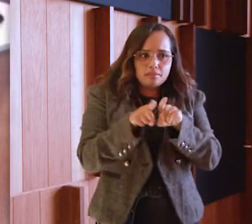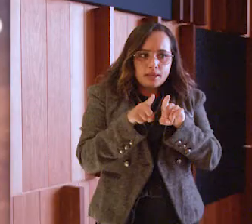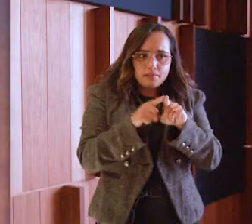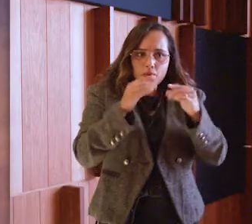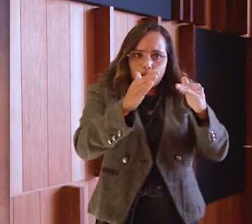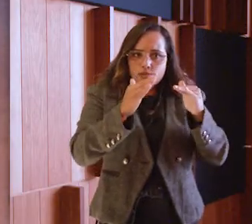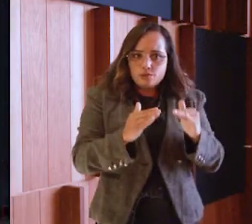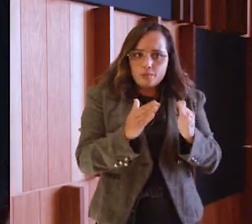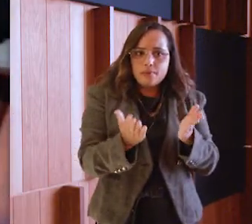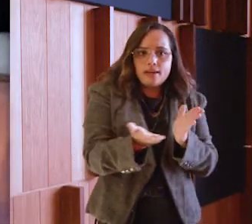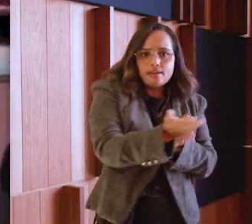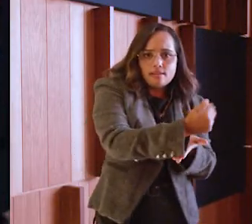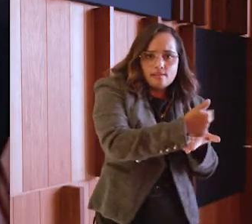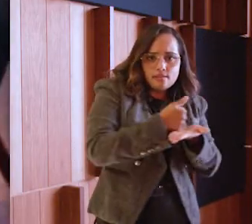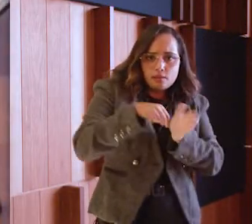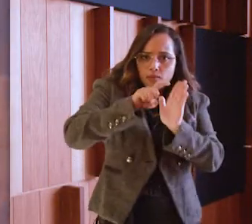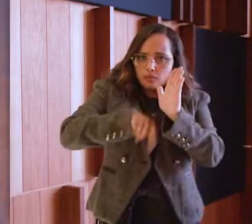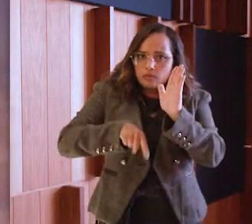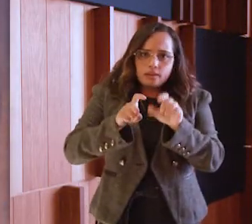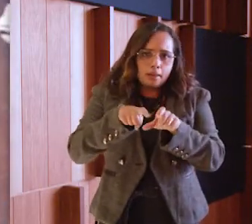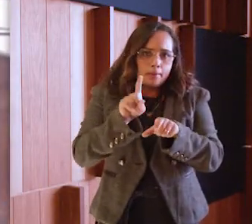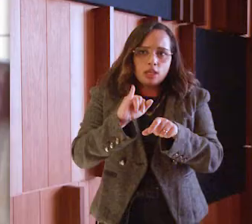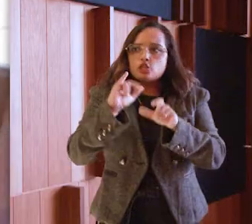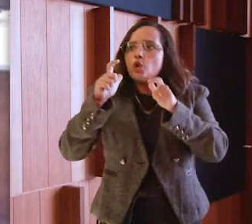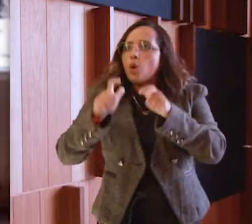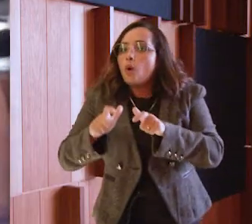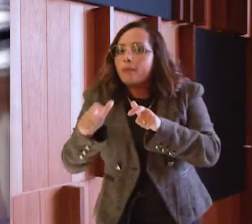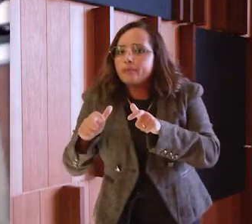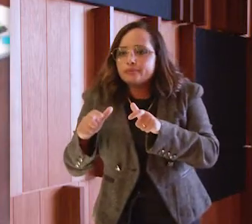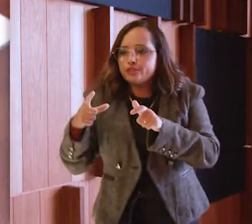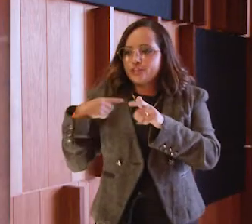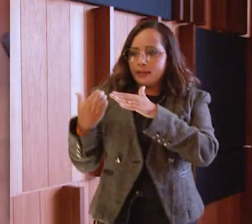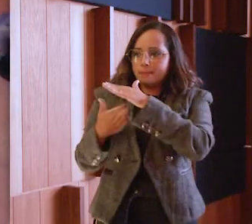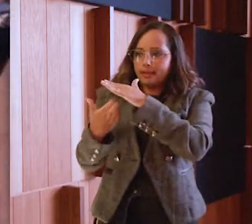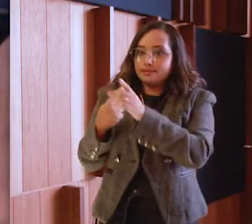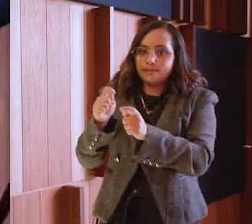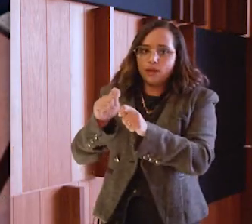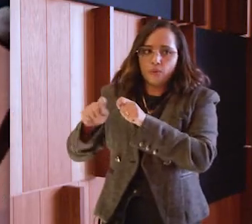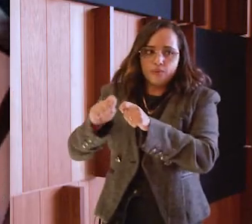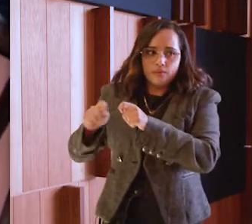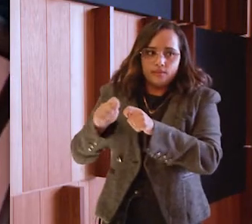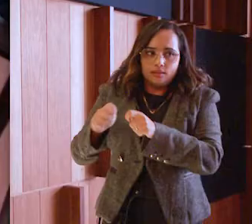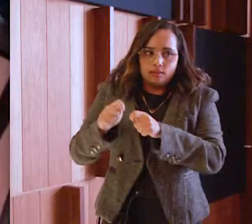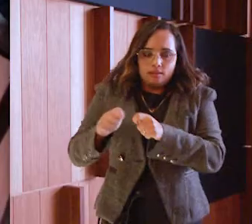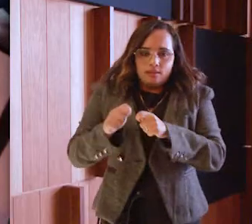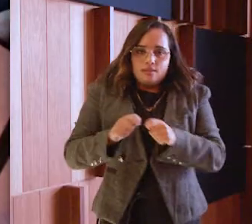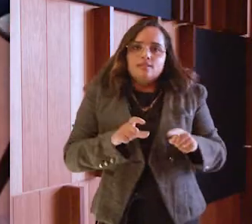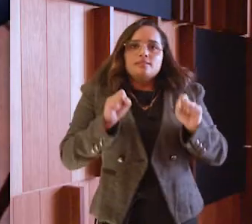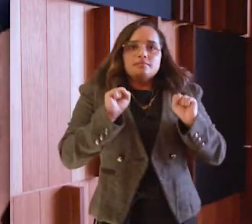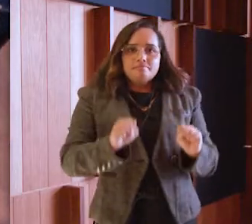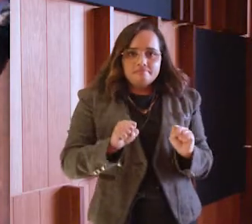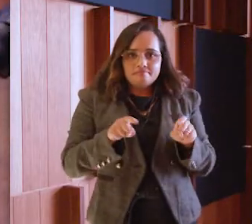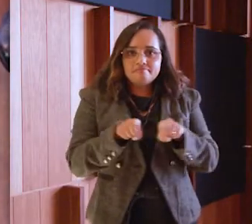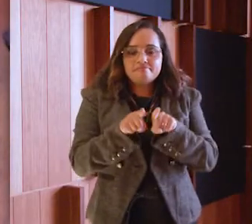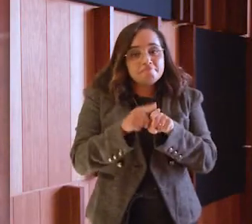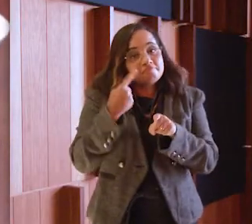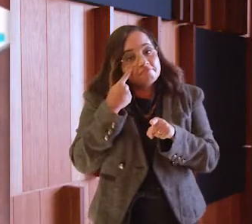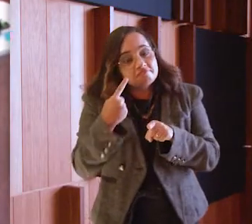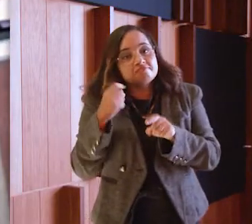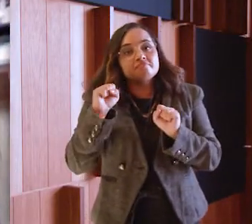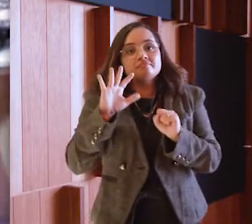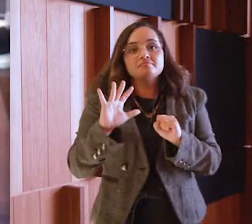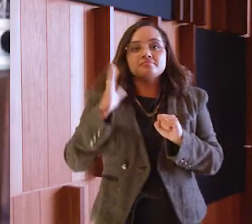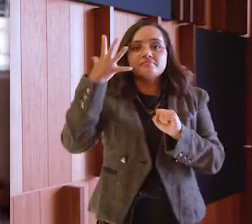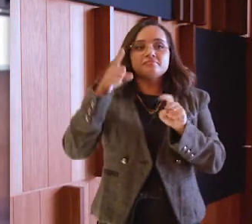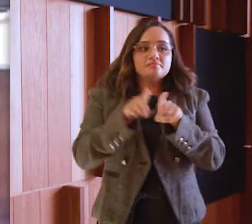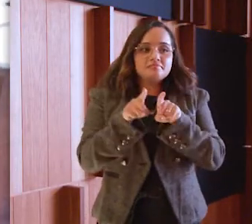violation of investment treaties? And I think we can anticipate a lot of litigation, both from countries as well as taxpayers in this regard. The